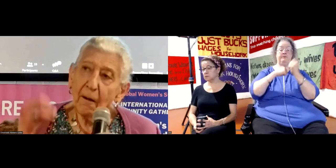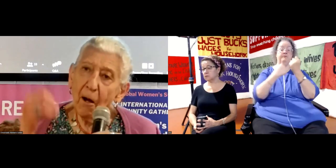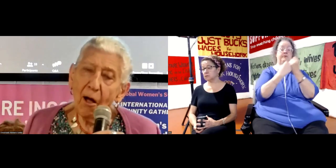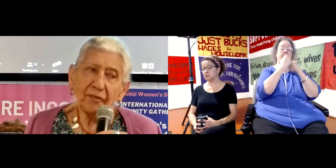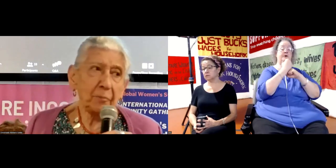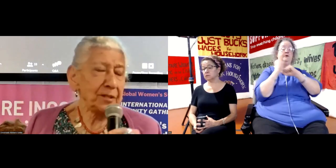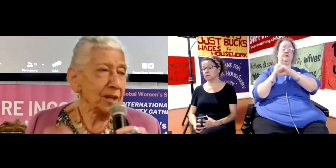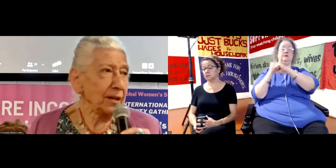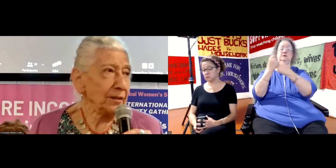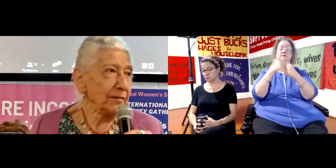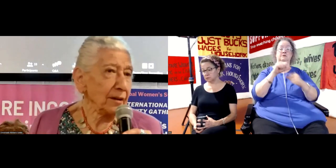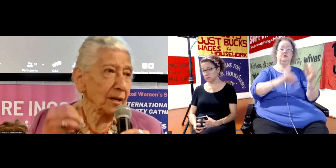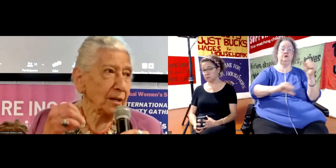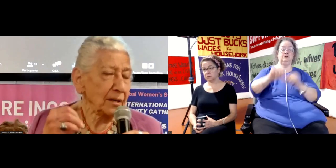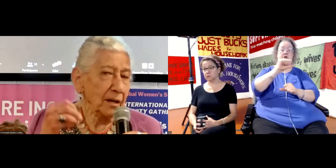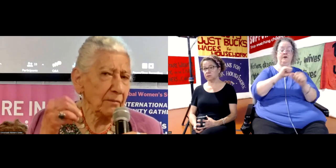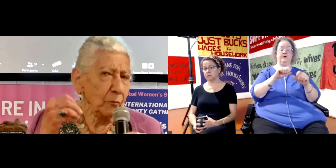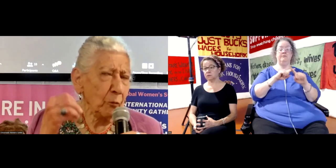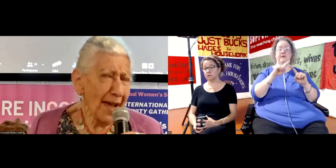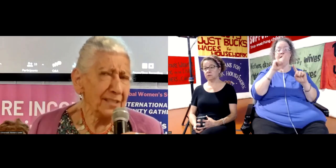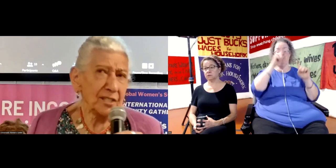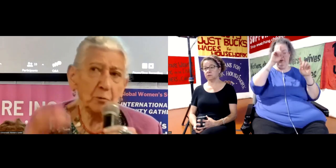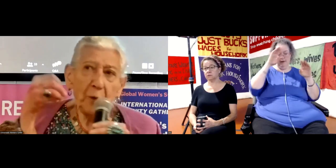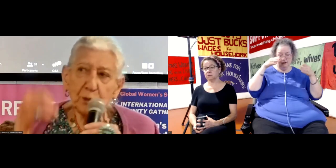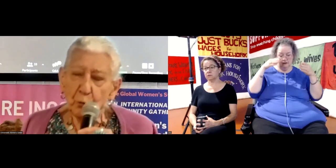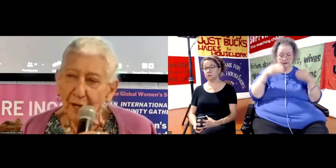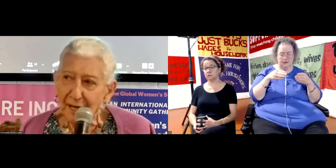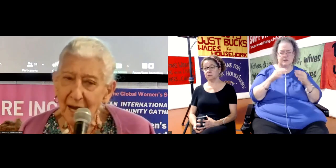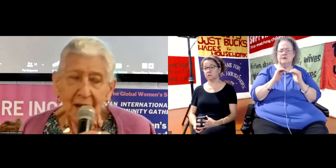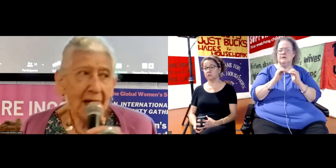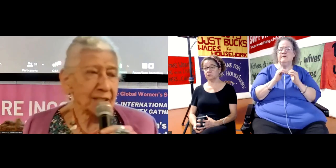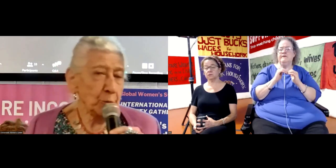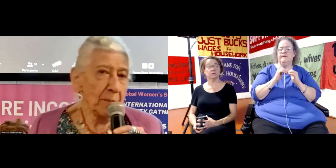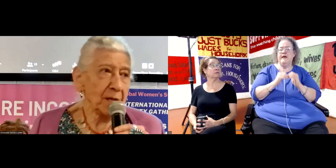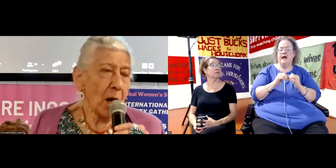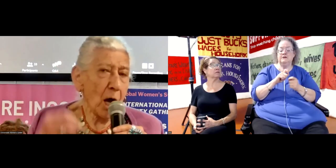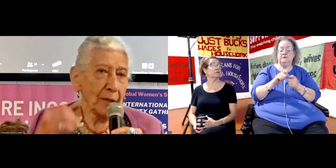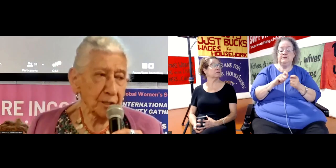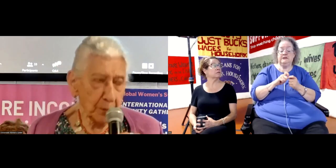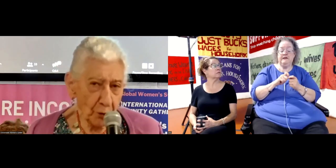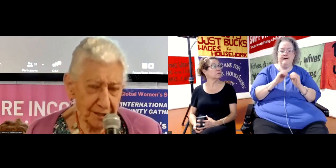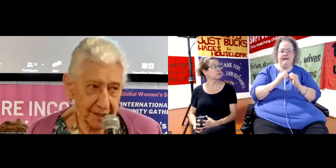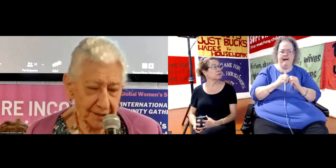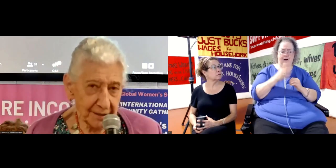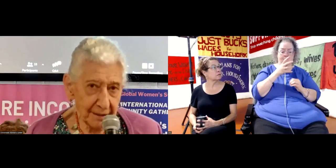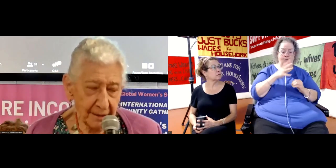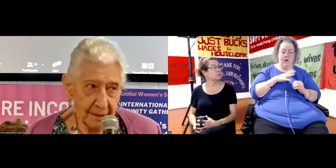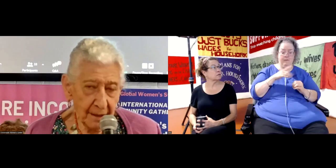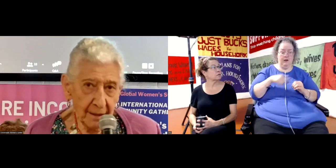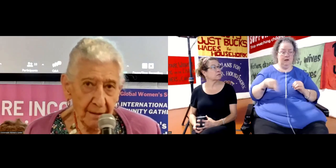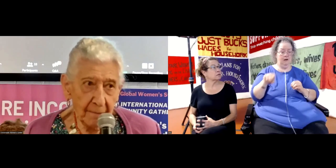concentrate on the particular ways in which we as women are exploited.